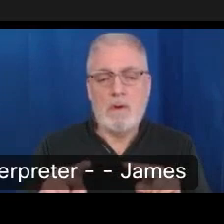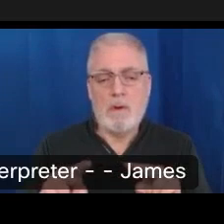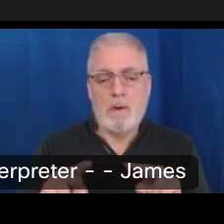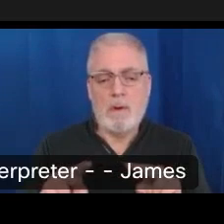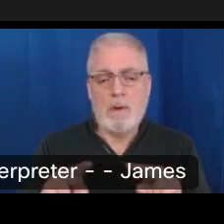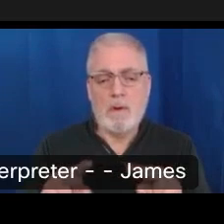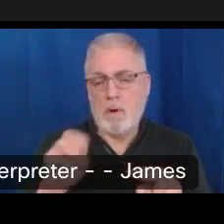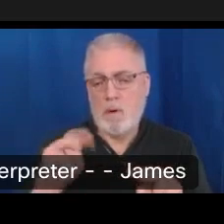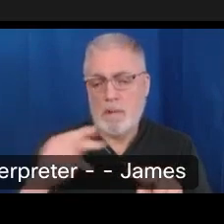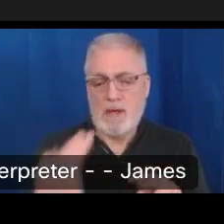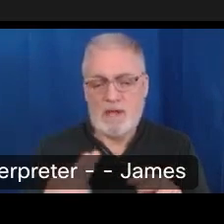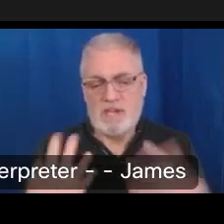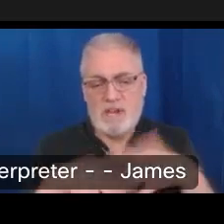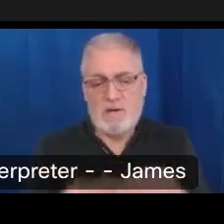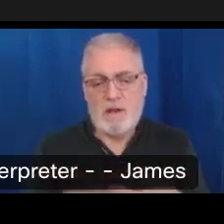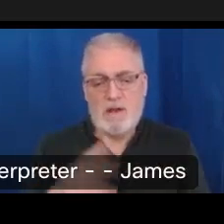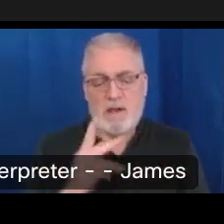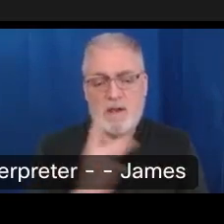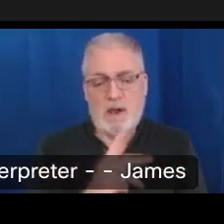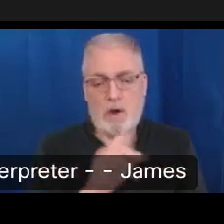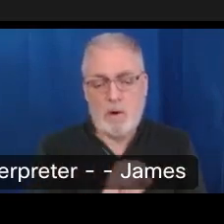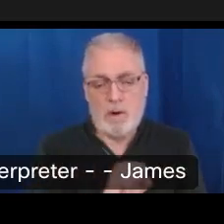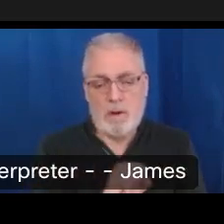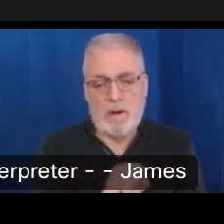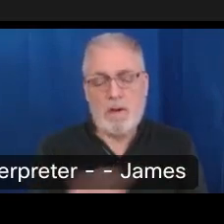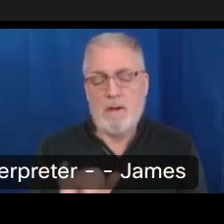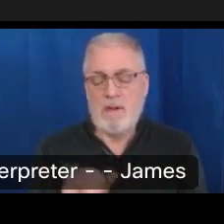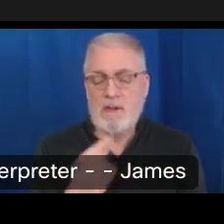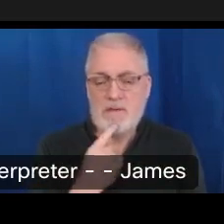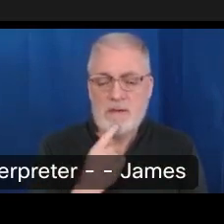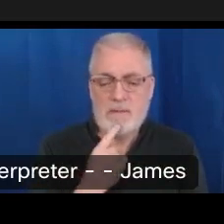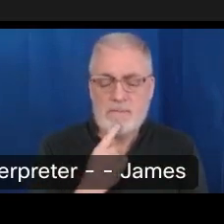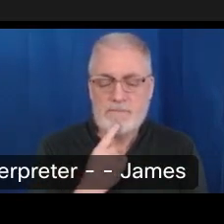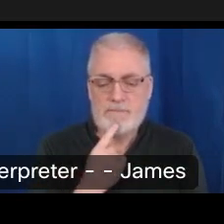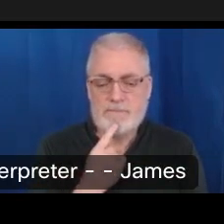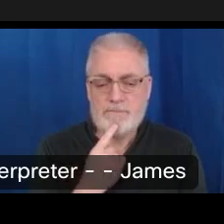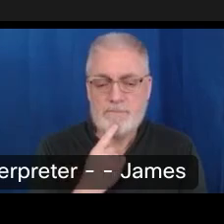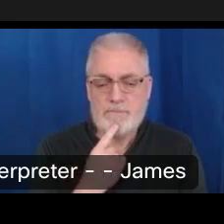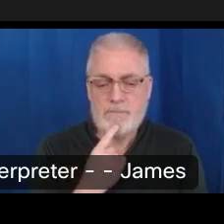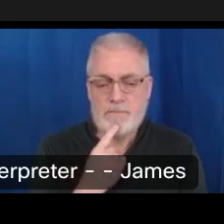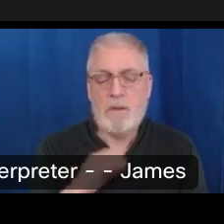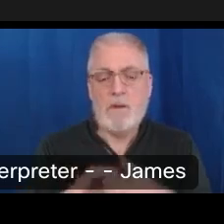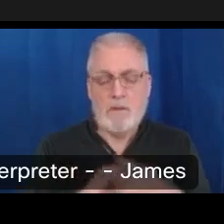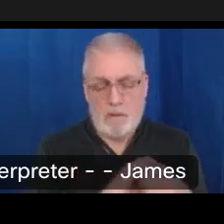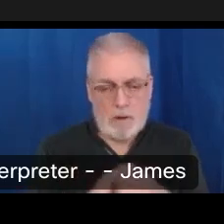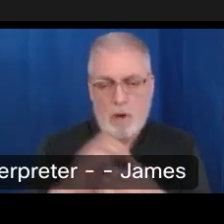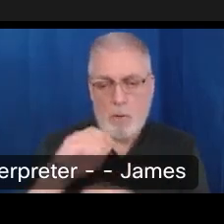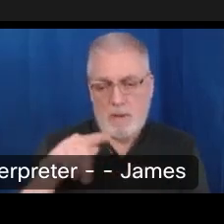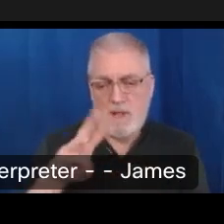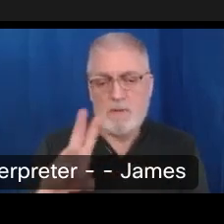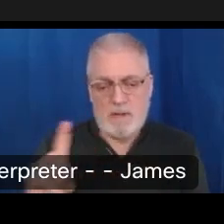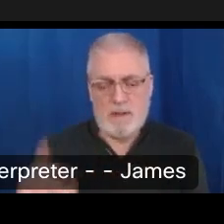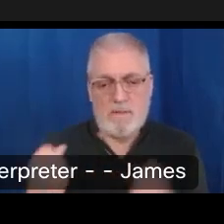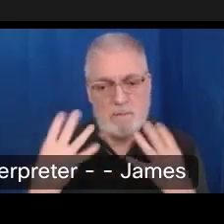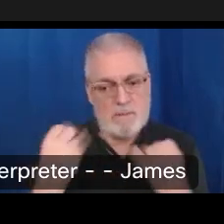OMH's integrated care work. But as I was saying, you know, we've collaborated with OPWDD for many years on a